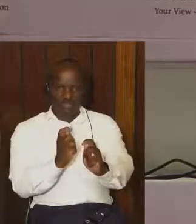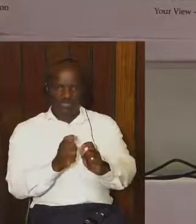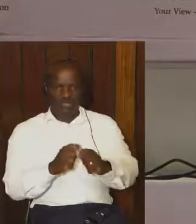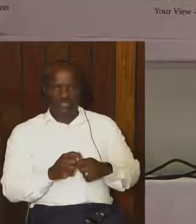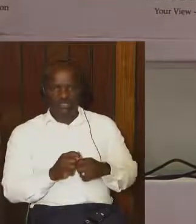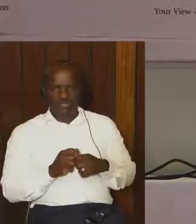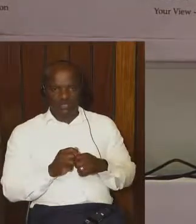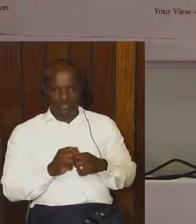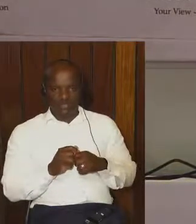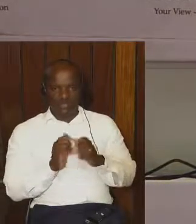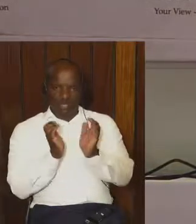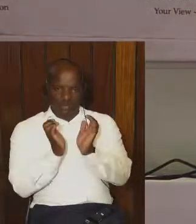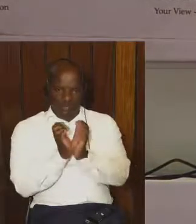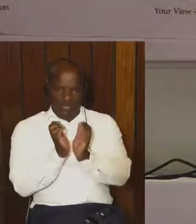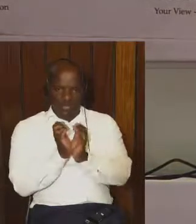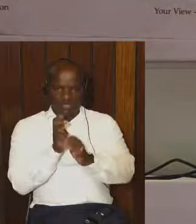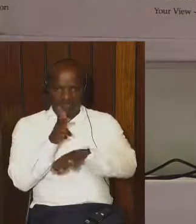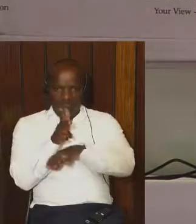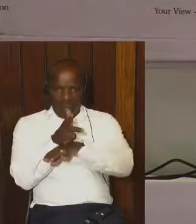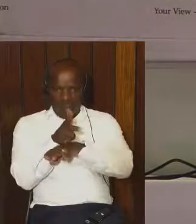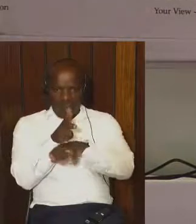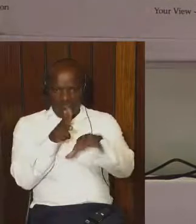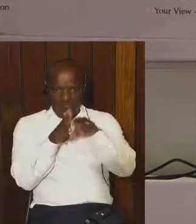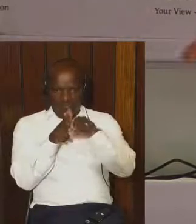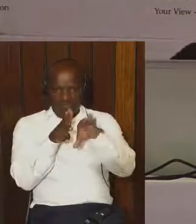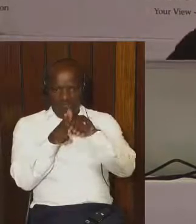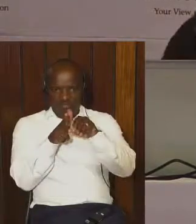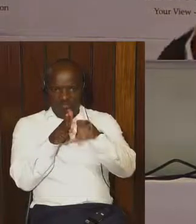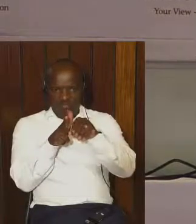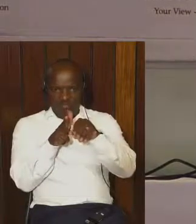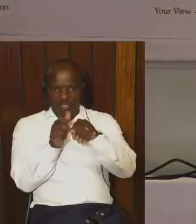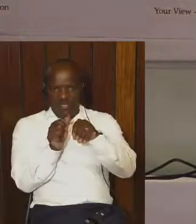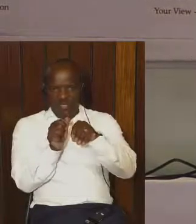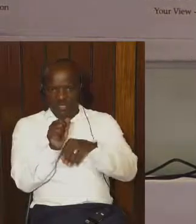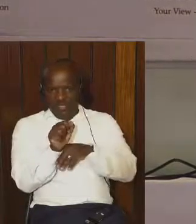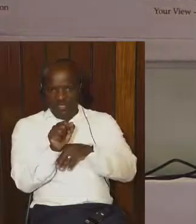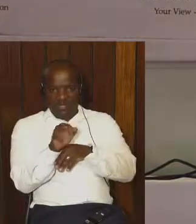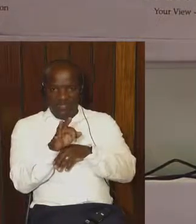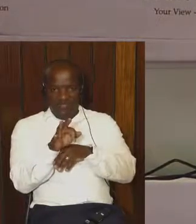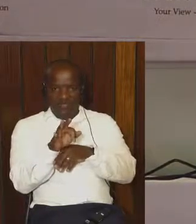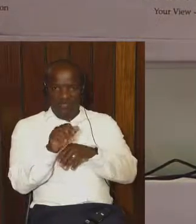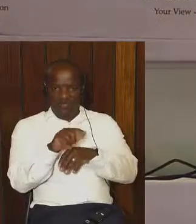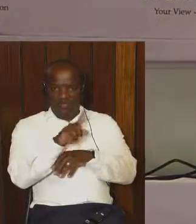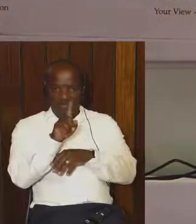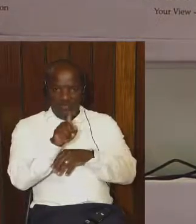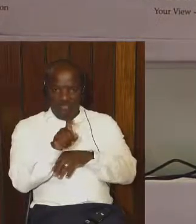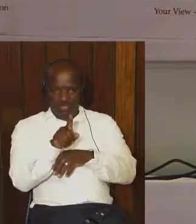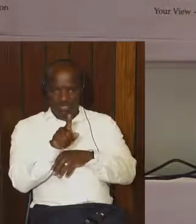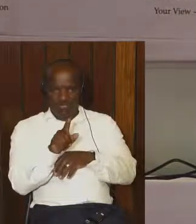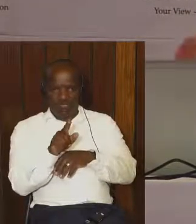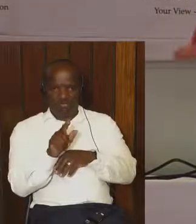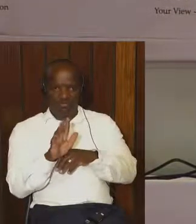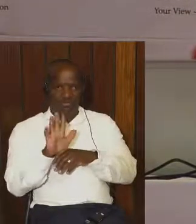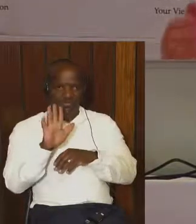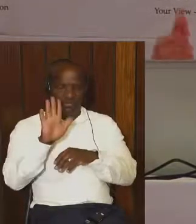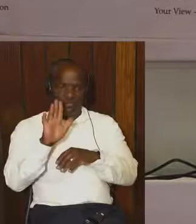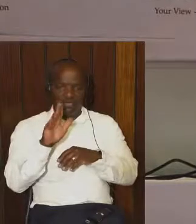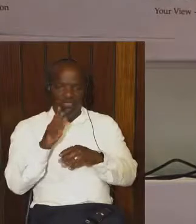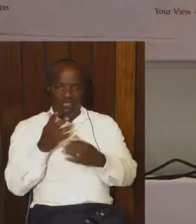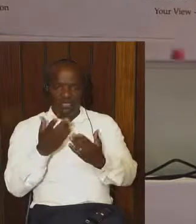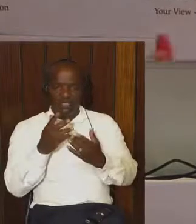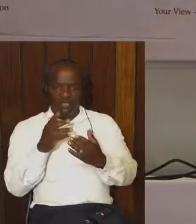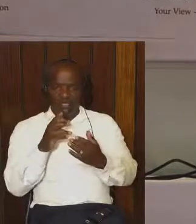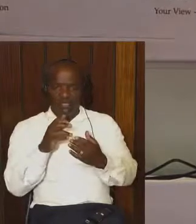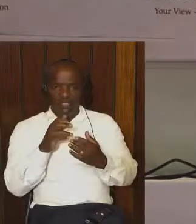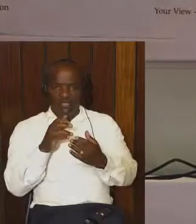this meeting is being recorded. So if there are some questions that you are raising that are not necessarily